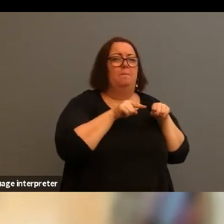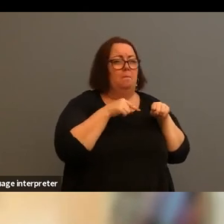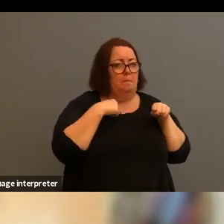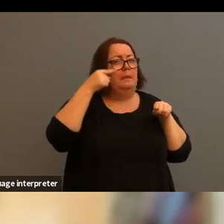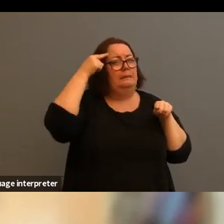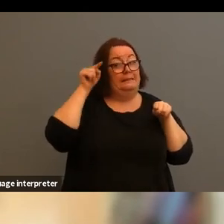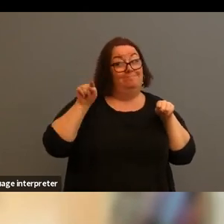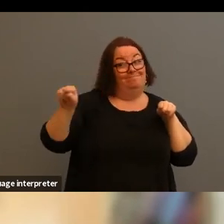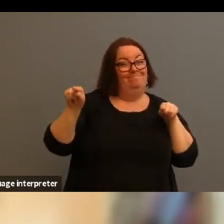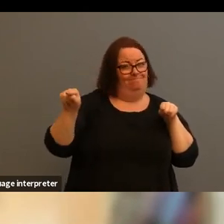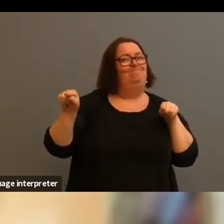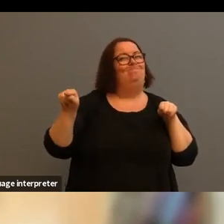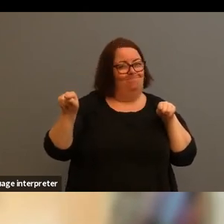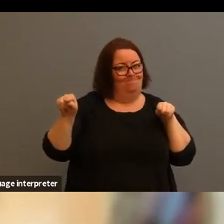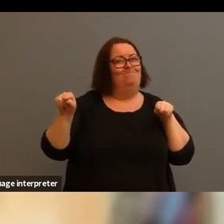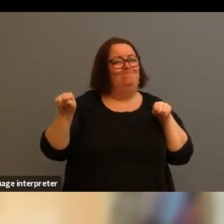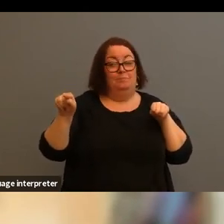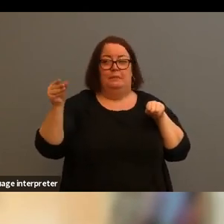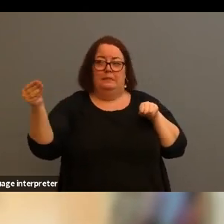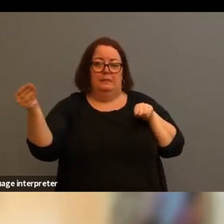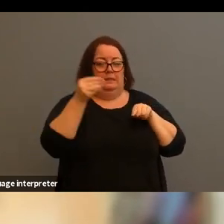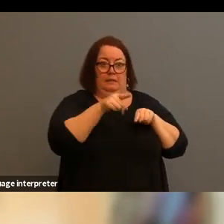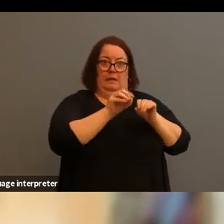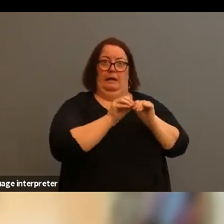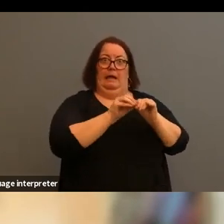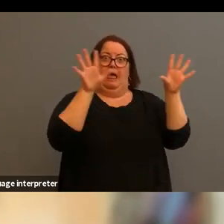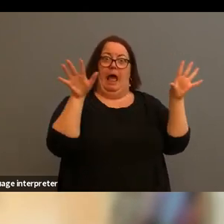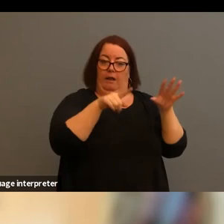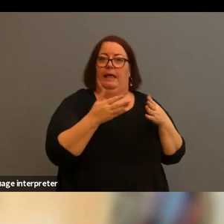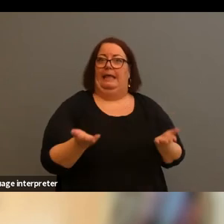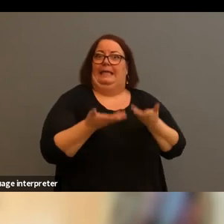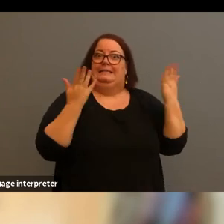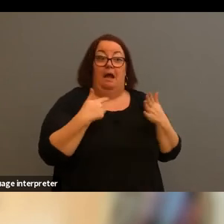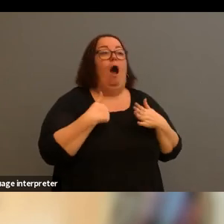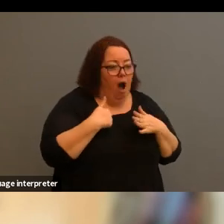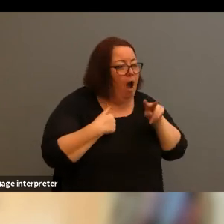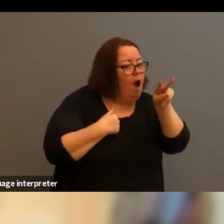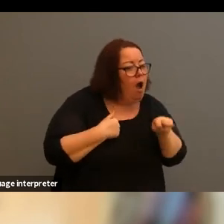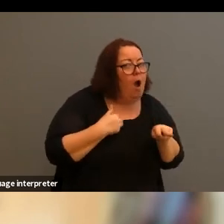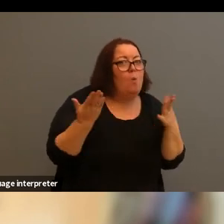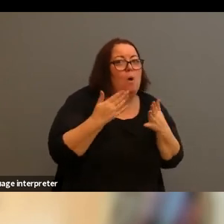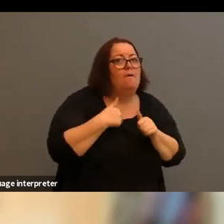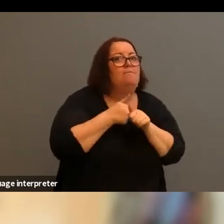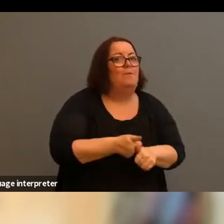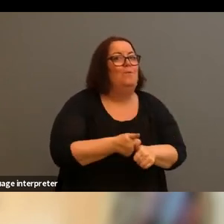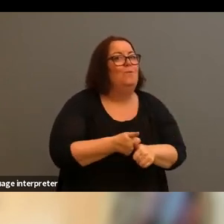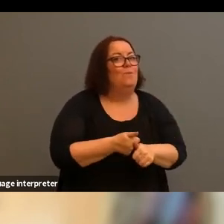clearly driving also the development on our national agenda. Hopefully, not at least the